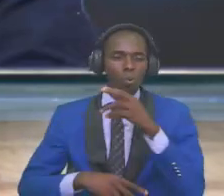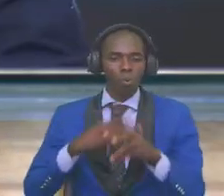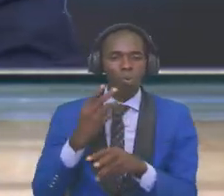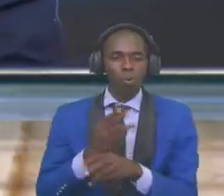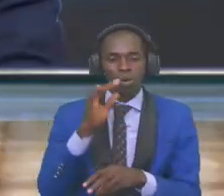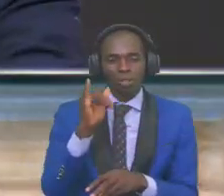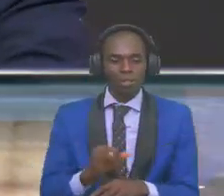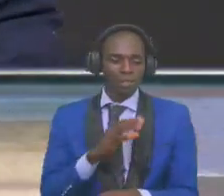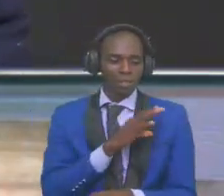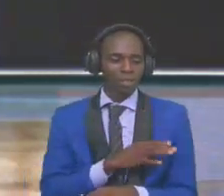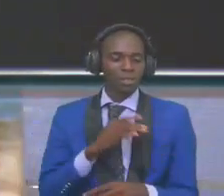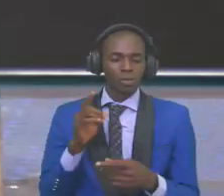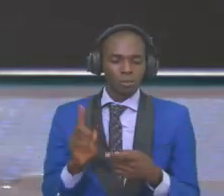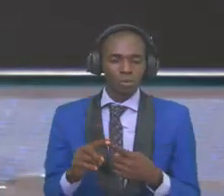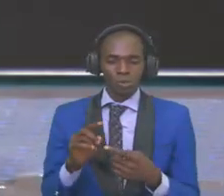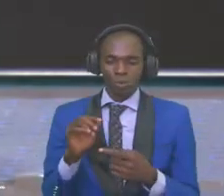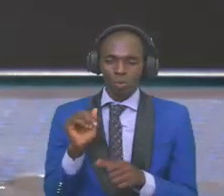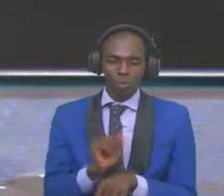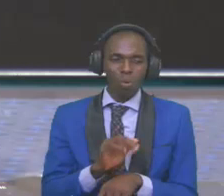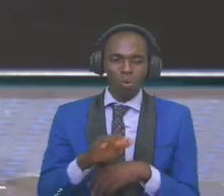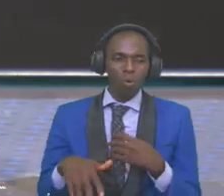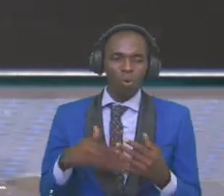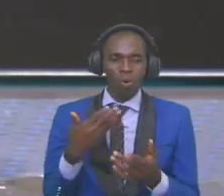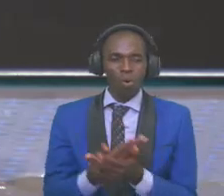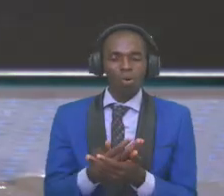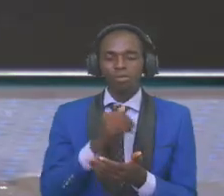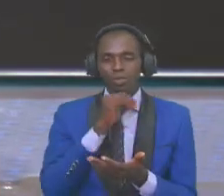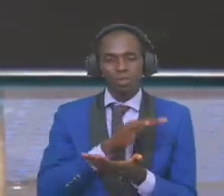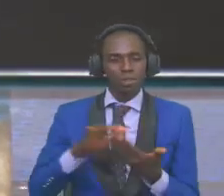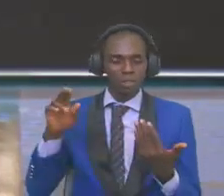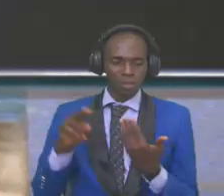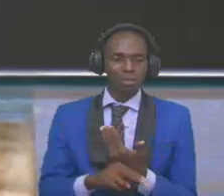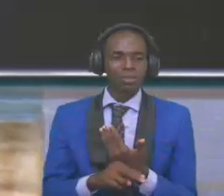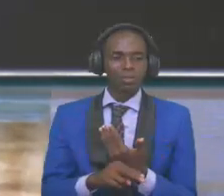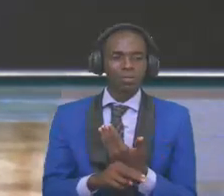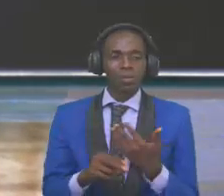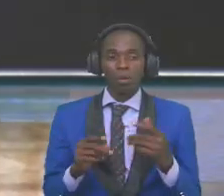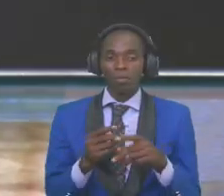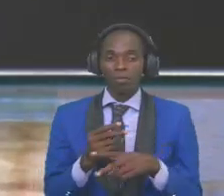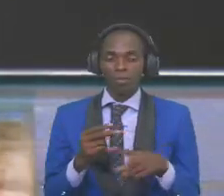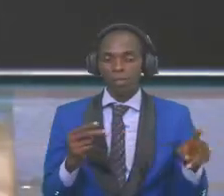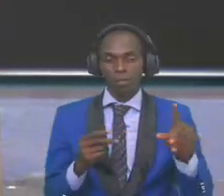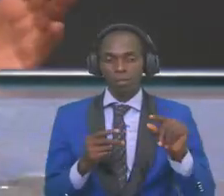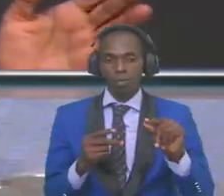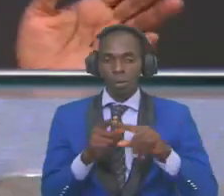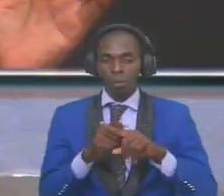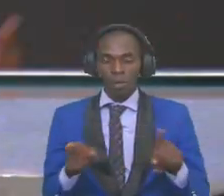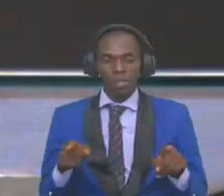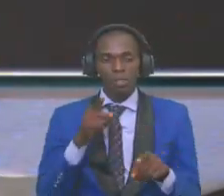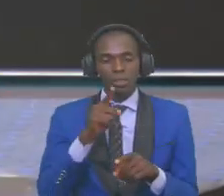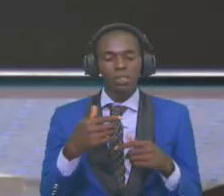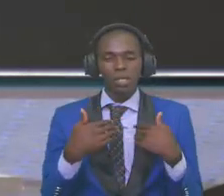all uncleanness with greediness. Look at verse 20. But ye have not